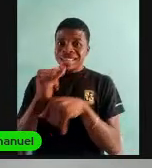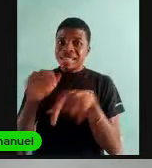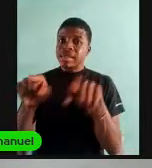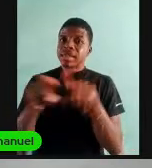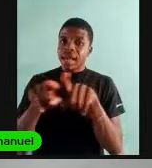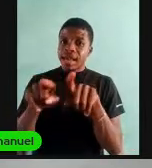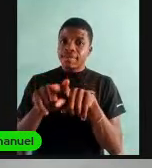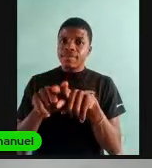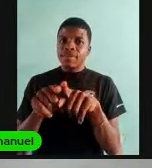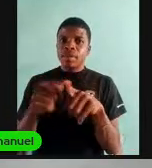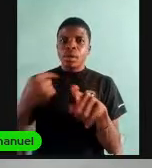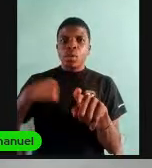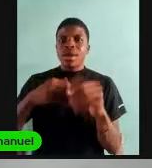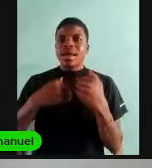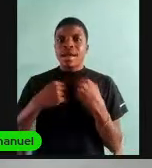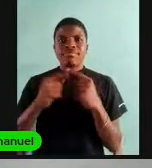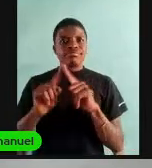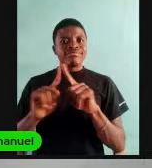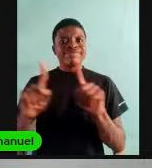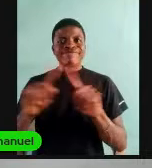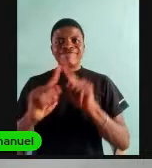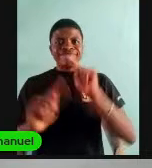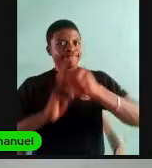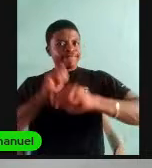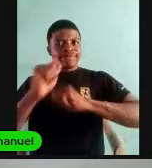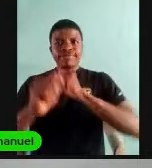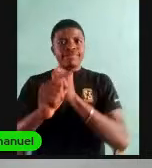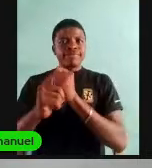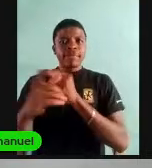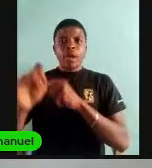computer setting,